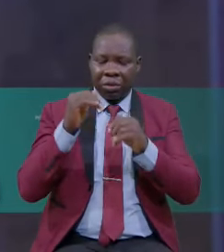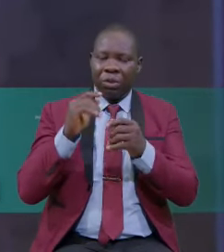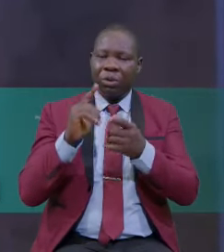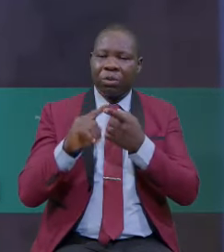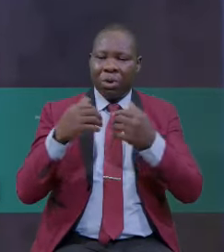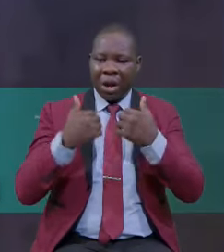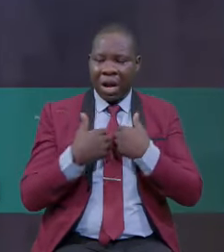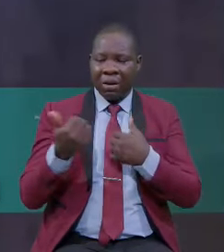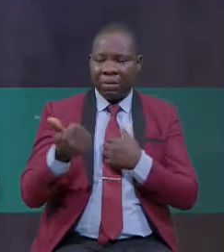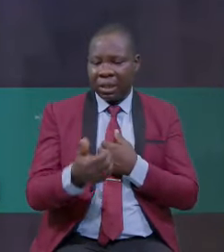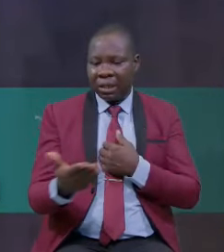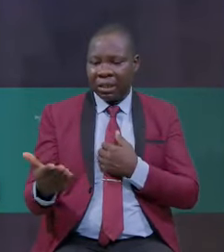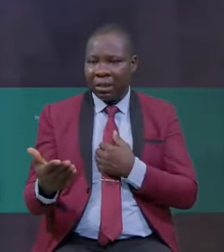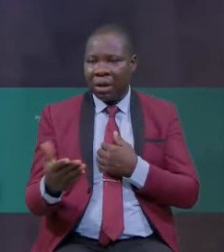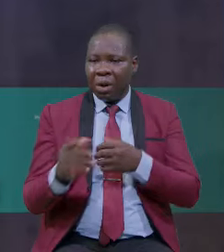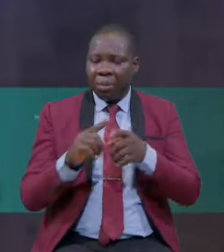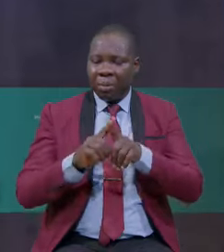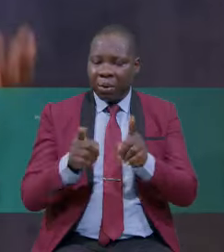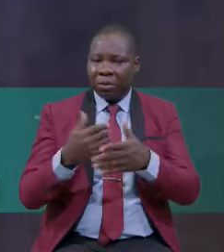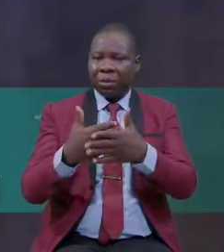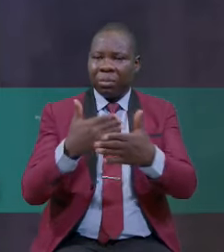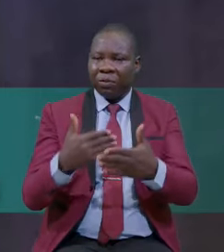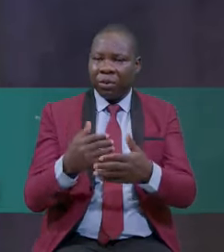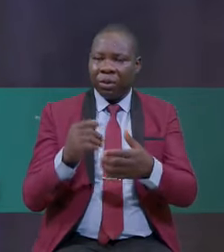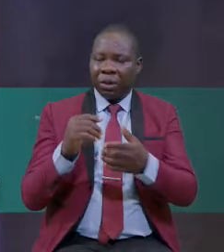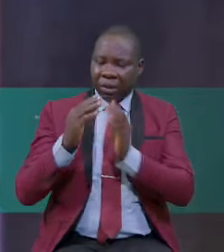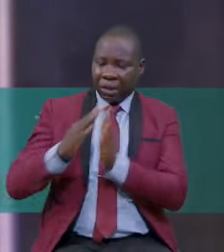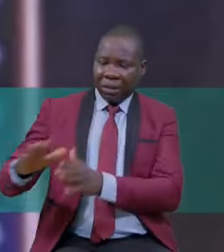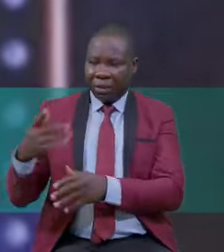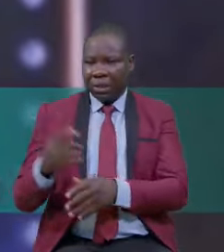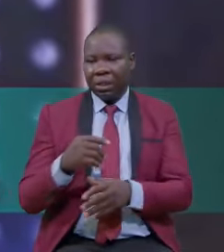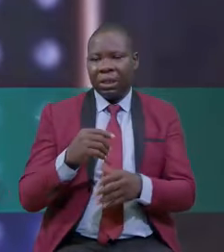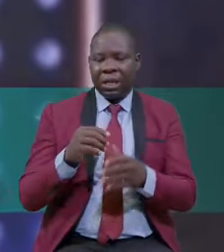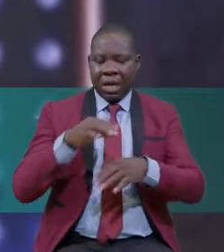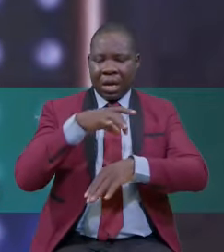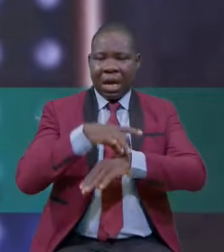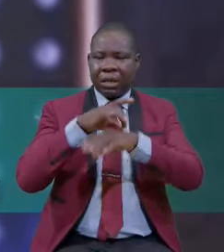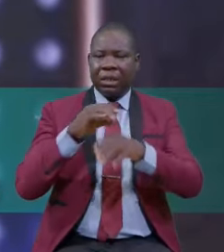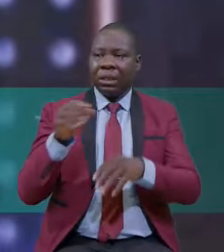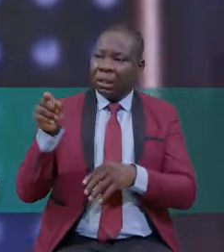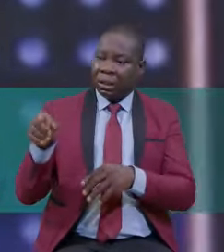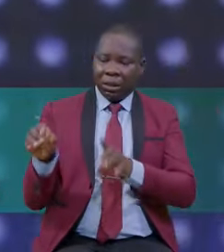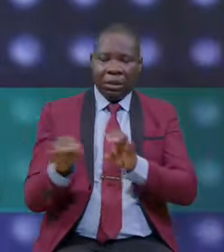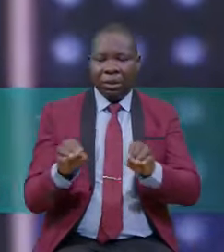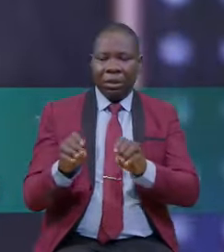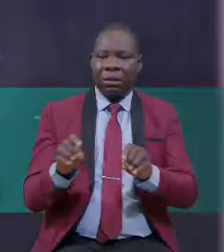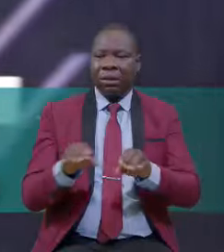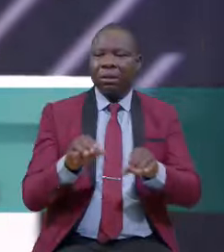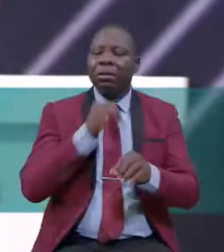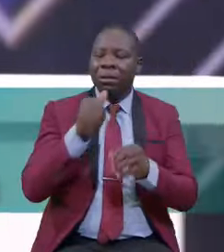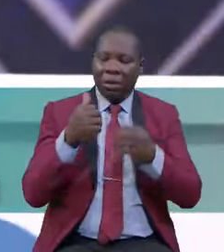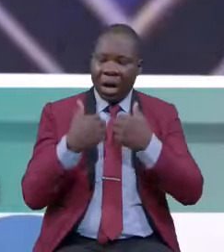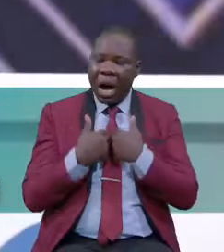the earth, he didn't prepare. He didn't have any basic instruction. He got there now. And then he